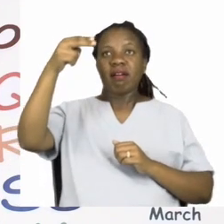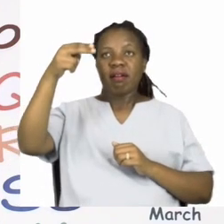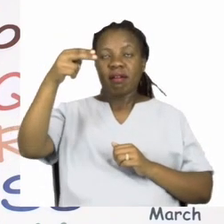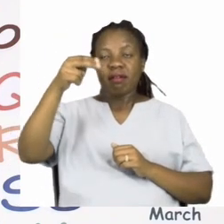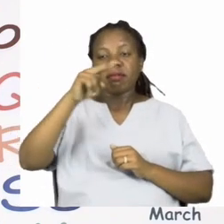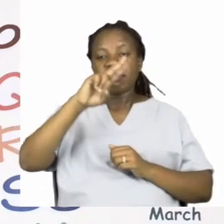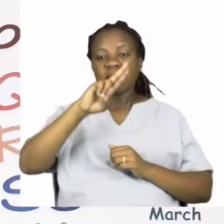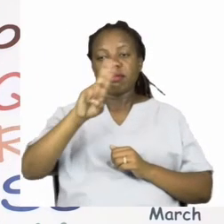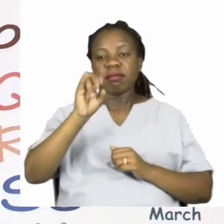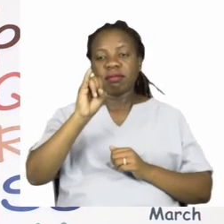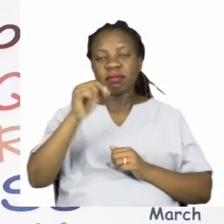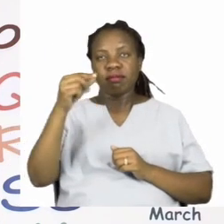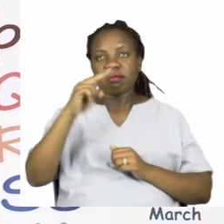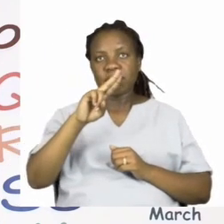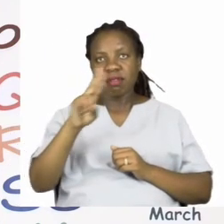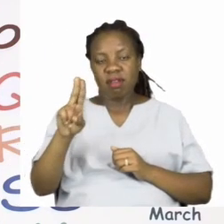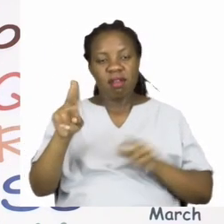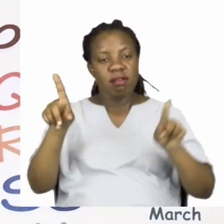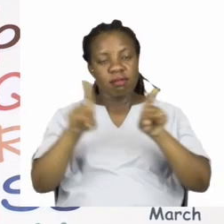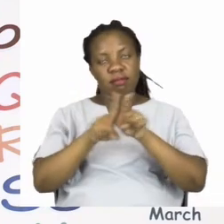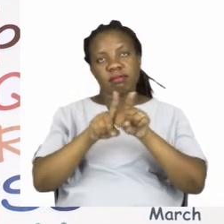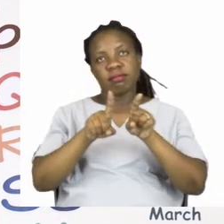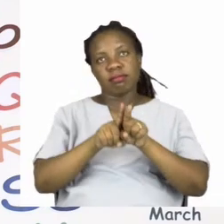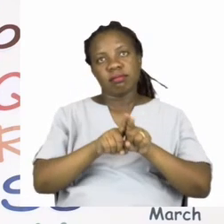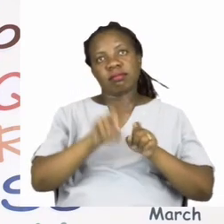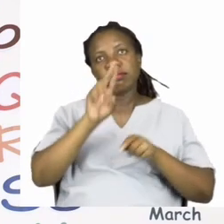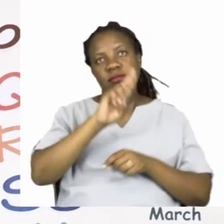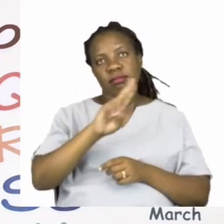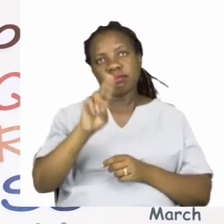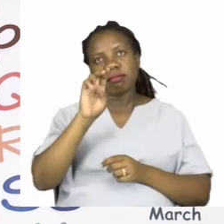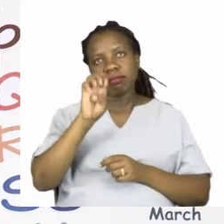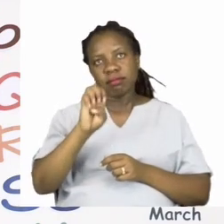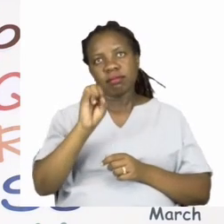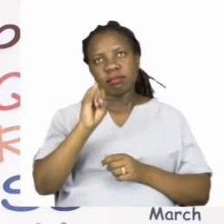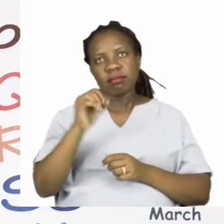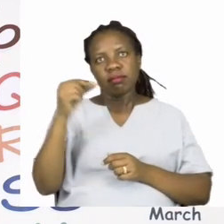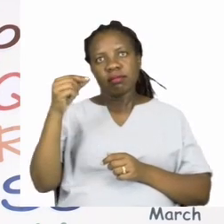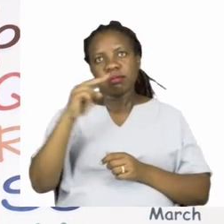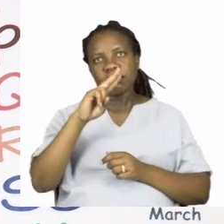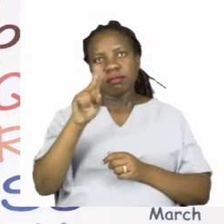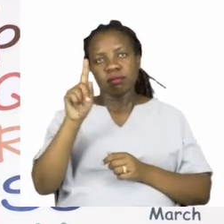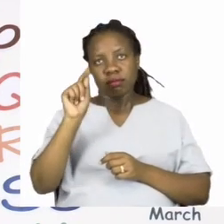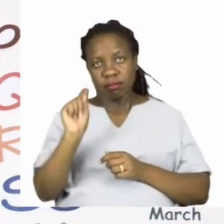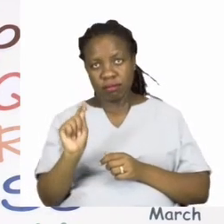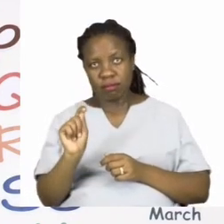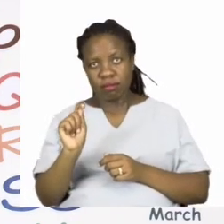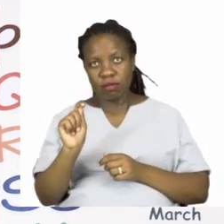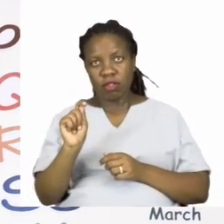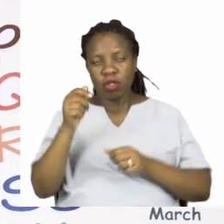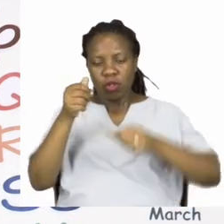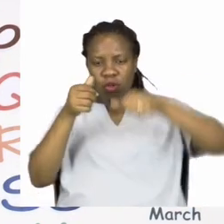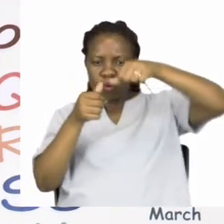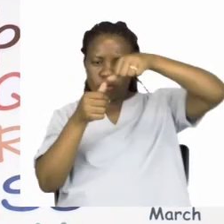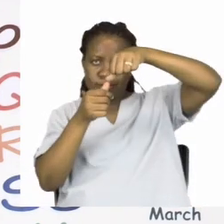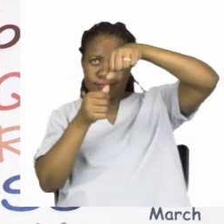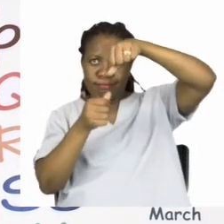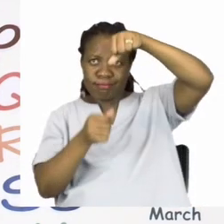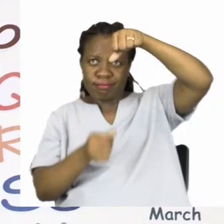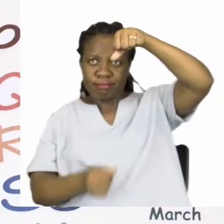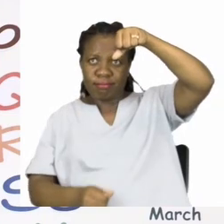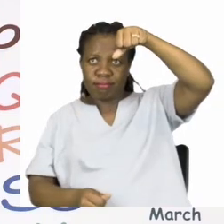the height. Okay, so we said length is how